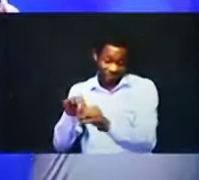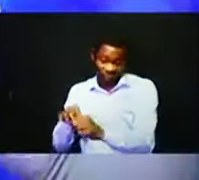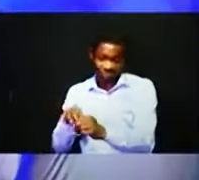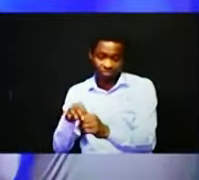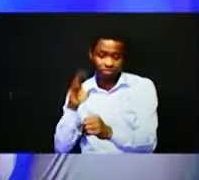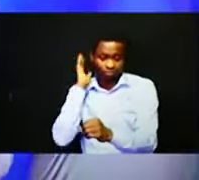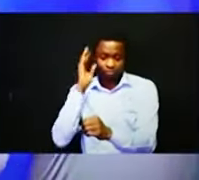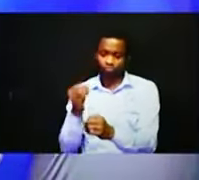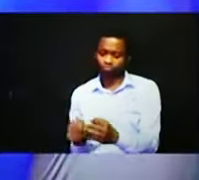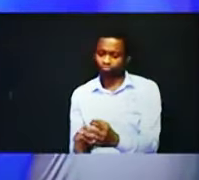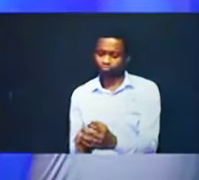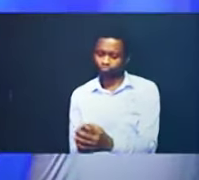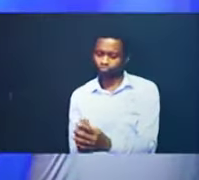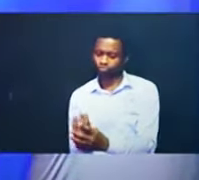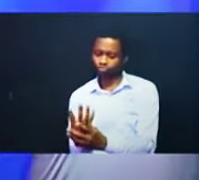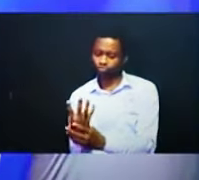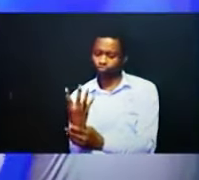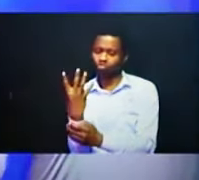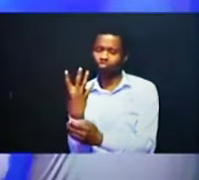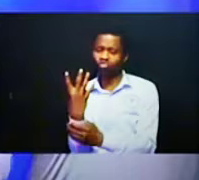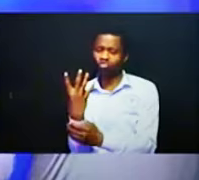it will rub on your name.